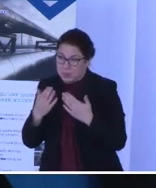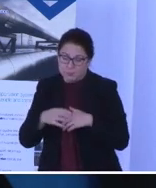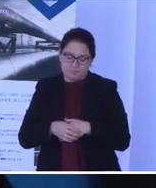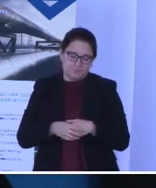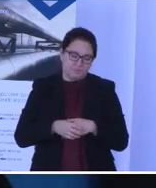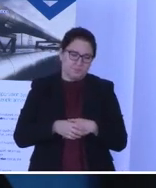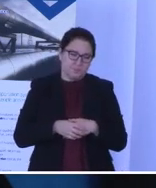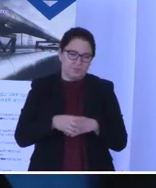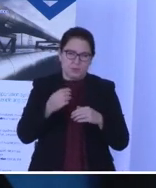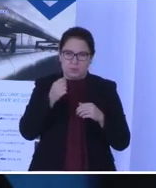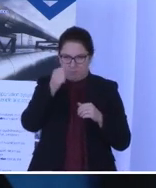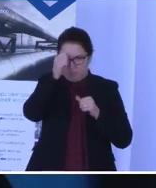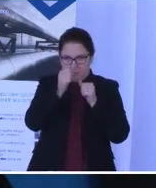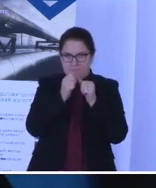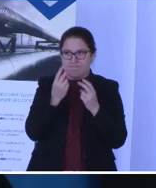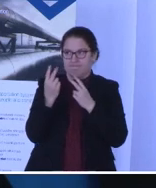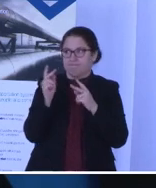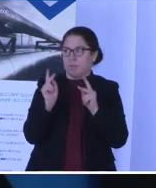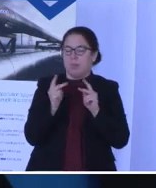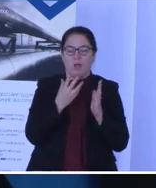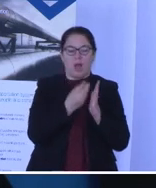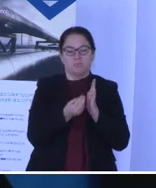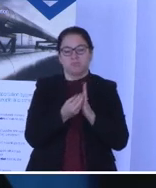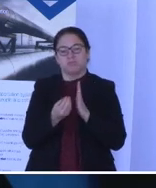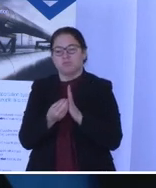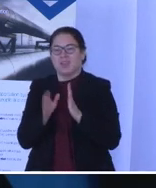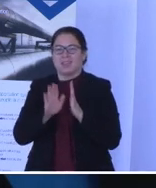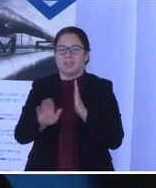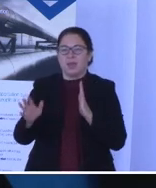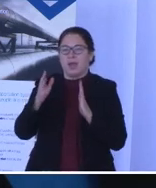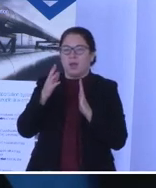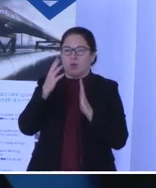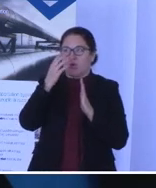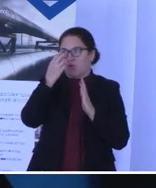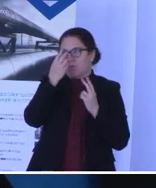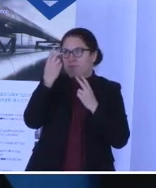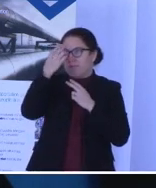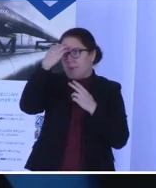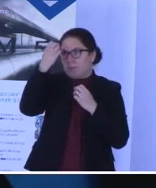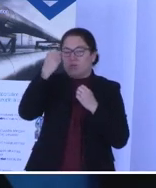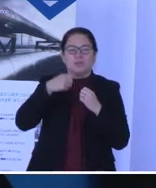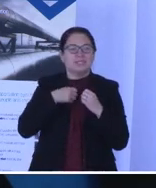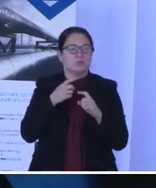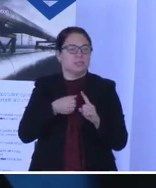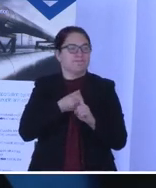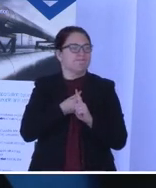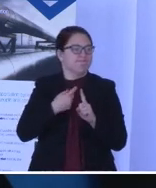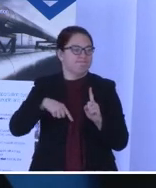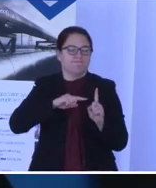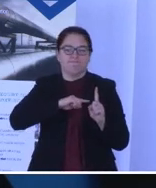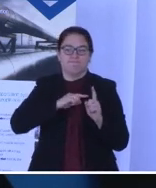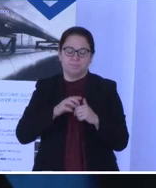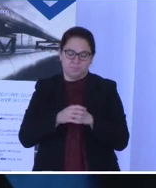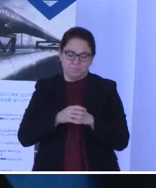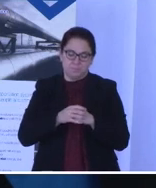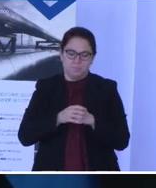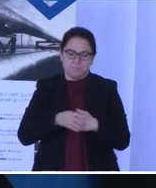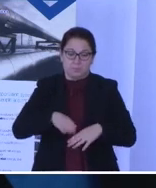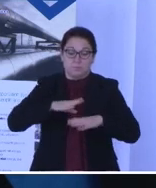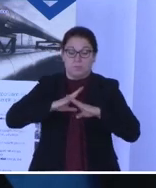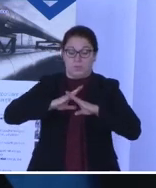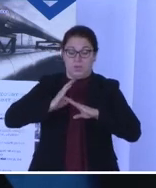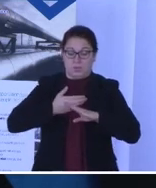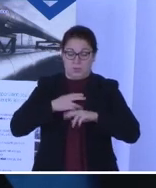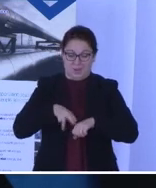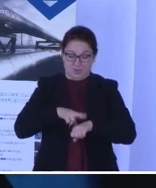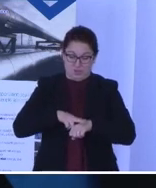the past 20 years. Their memories have a lasting impression on our lives and on our mission. Protecting our nation's transportation